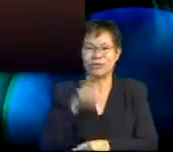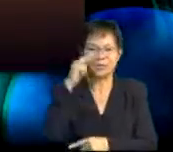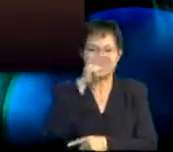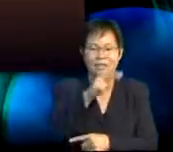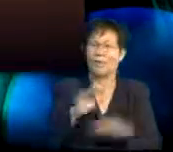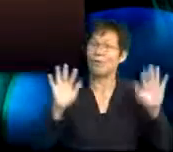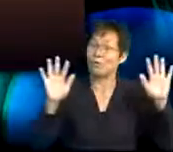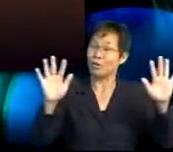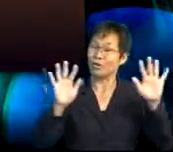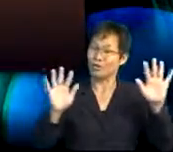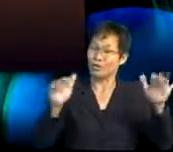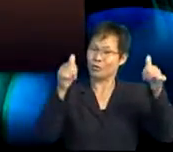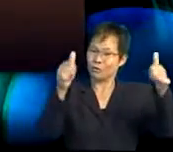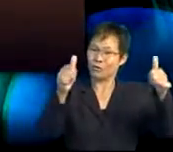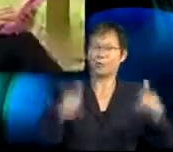Wonderful!